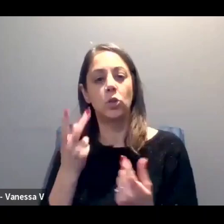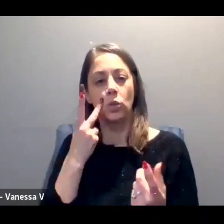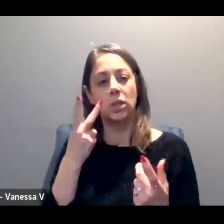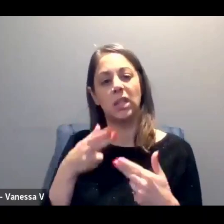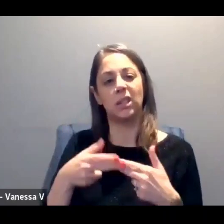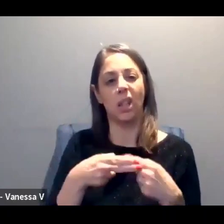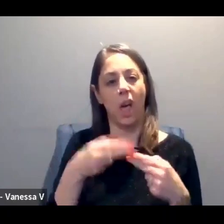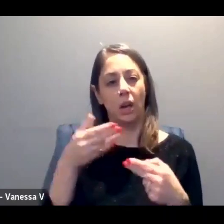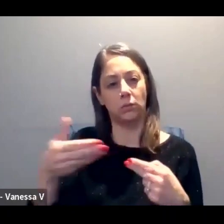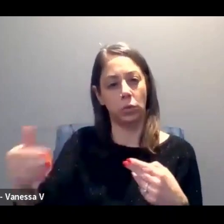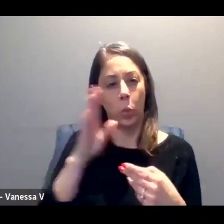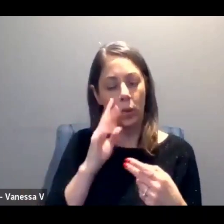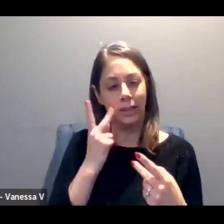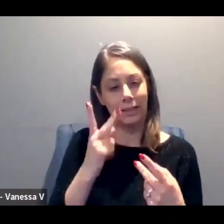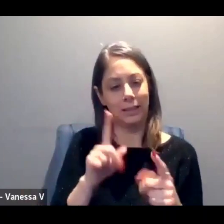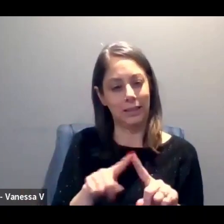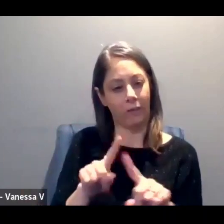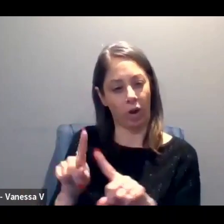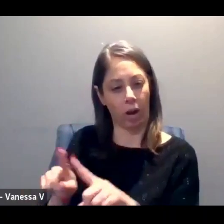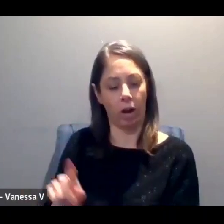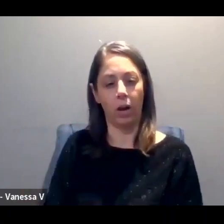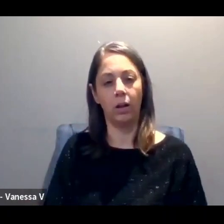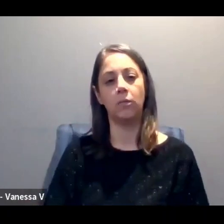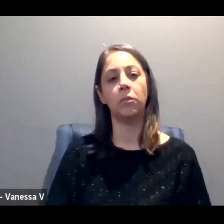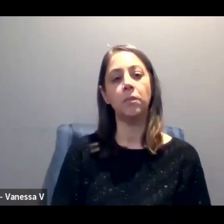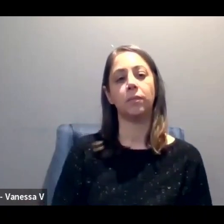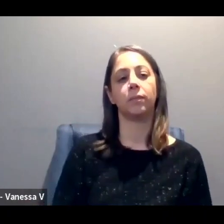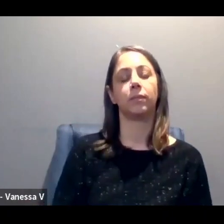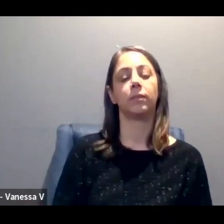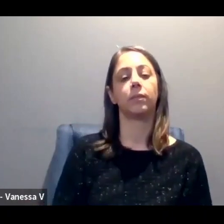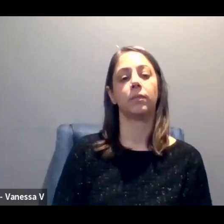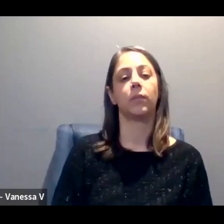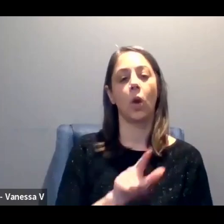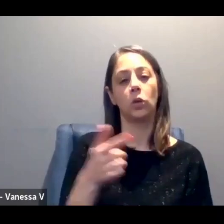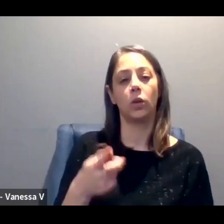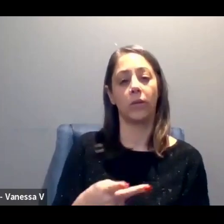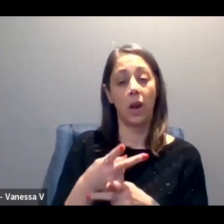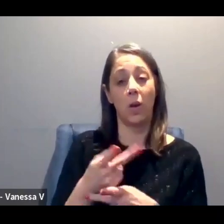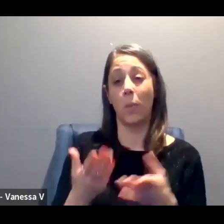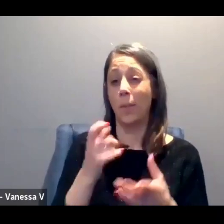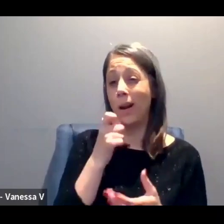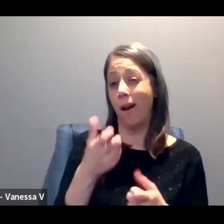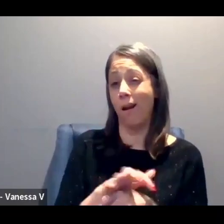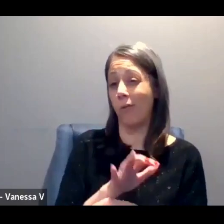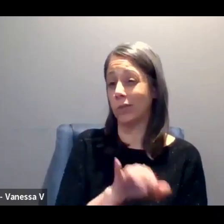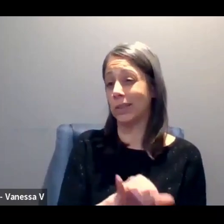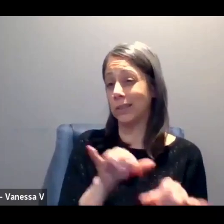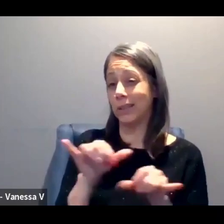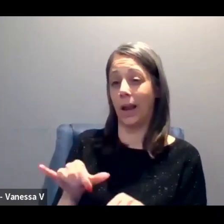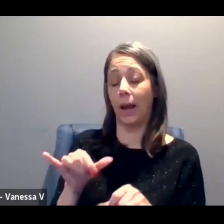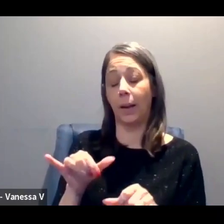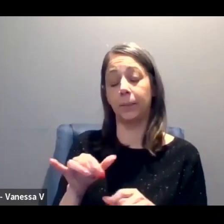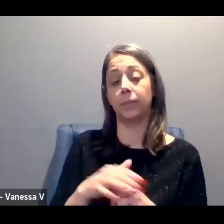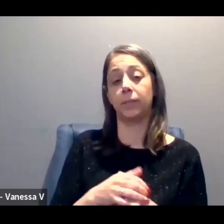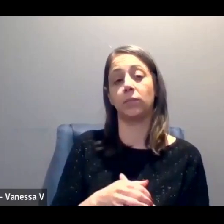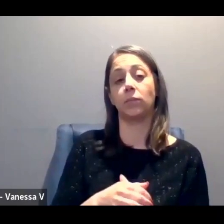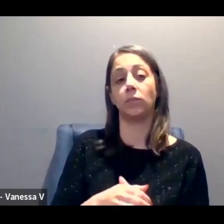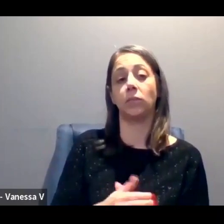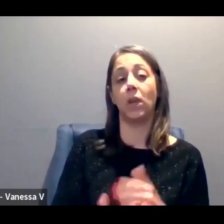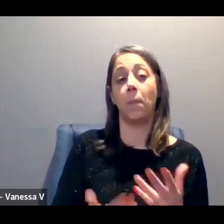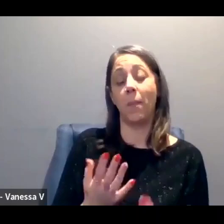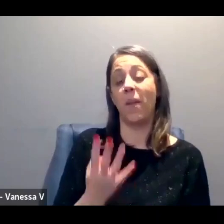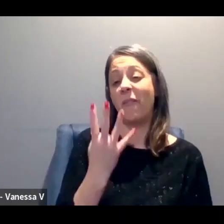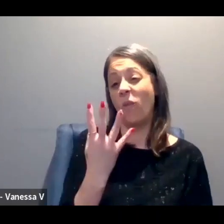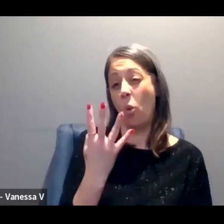differences. So alternative care might not cover quite the same number of things, might be like 4